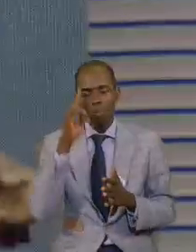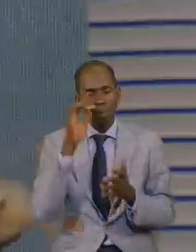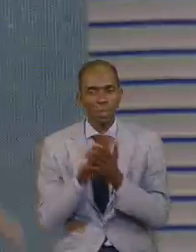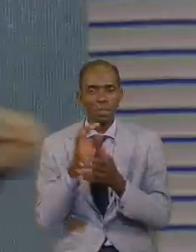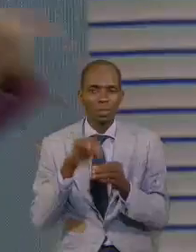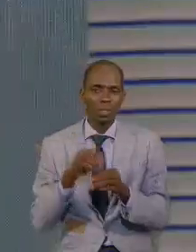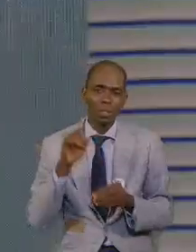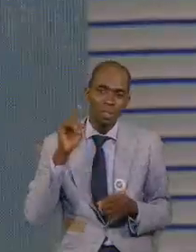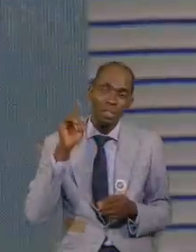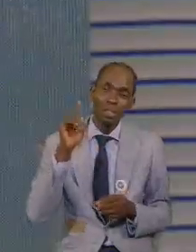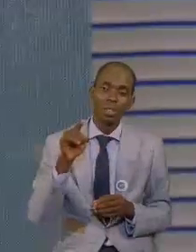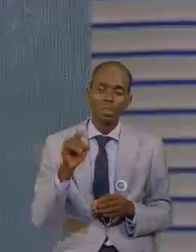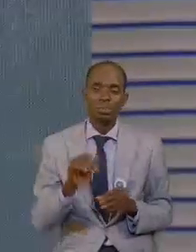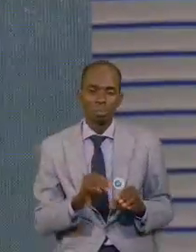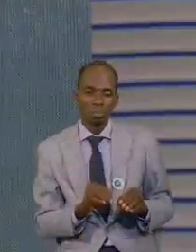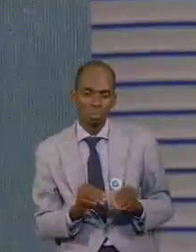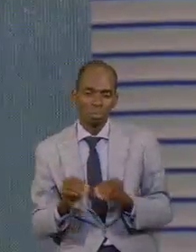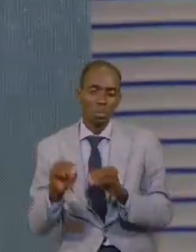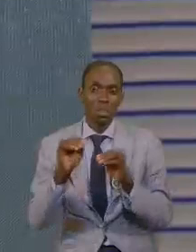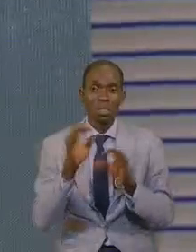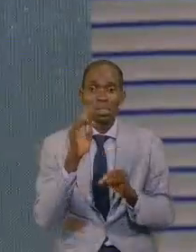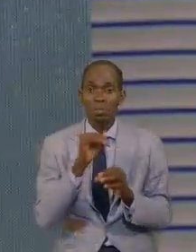great tribulation under the Antichrist.